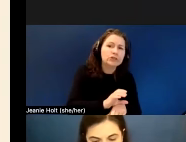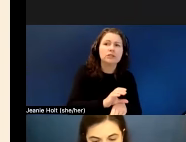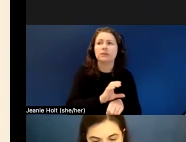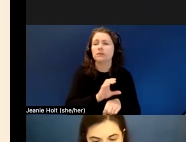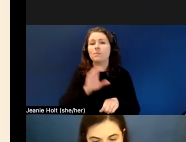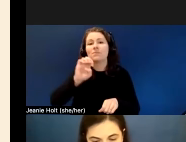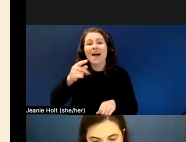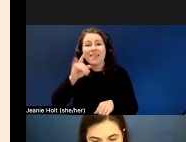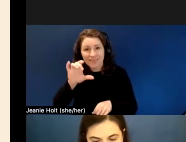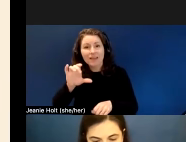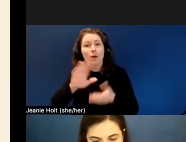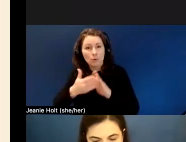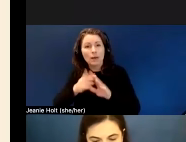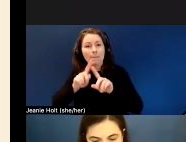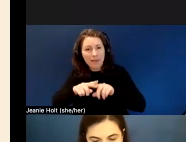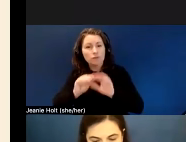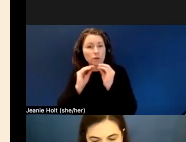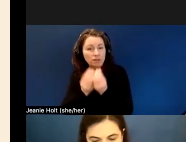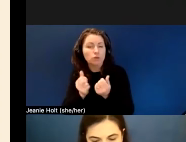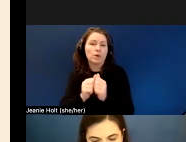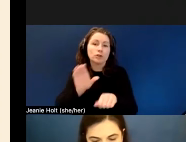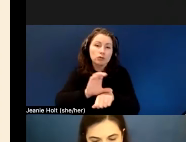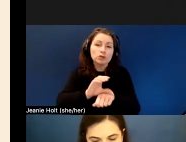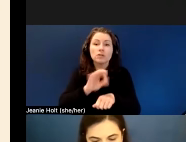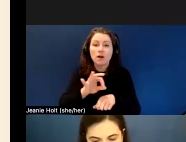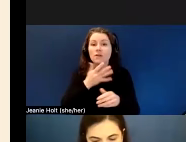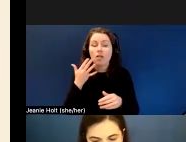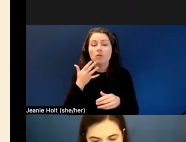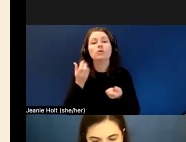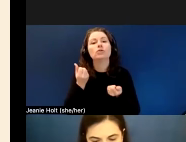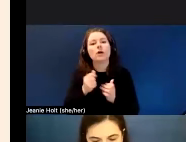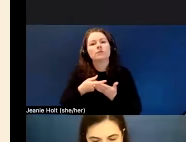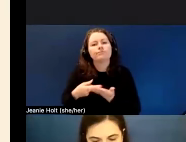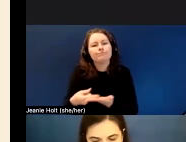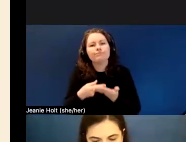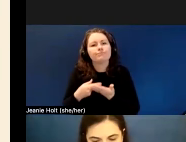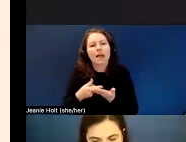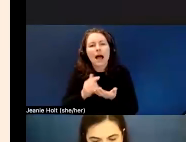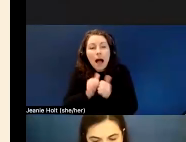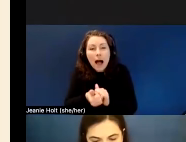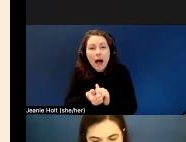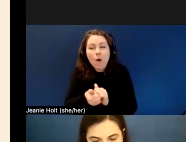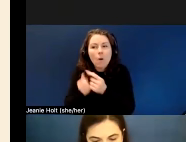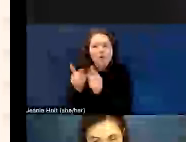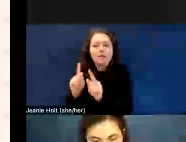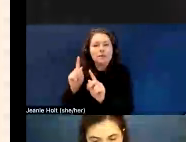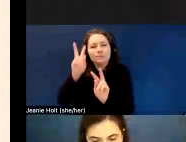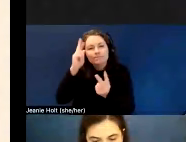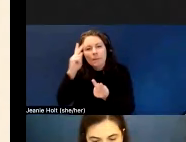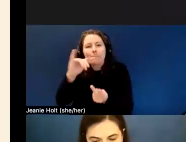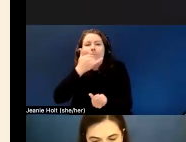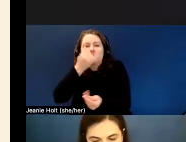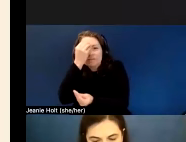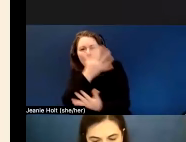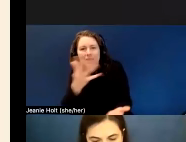ethnic community-based organizations with churches of color to talk about the ways that misinformation has